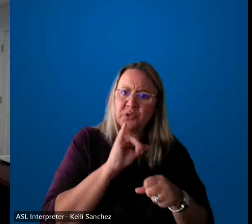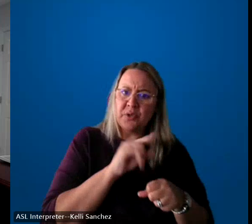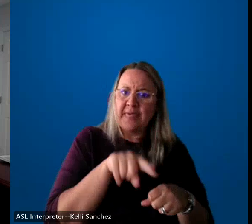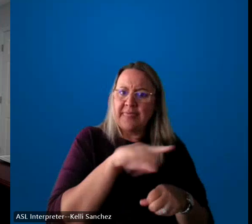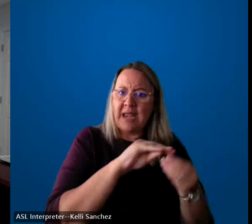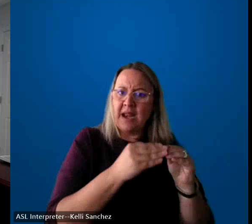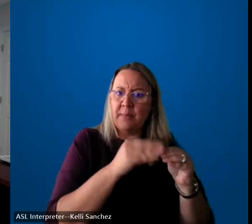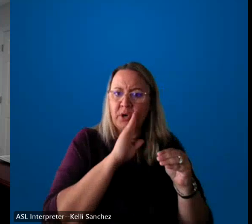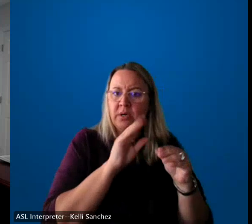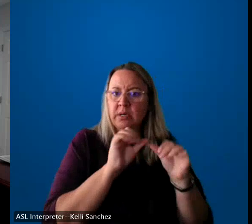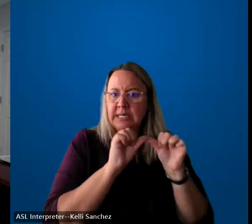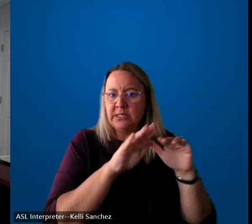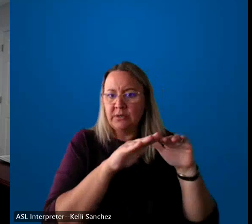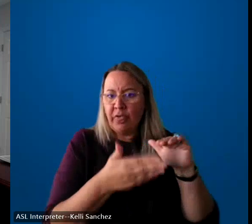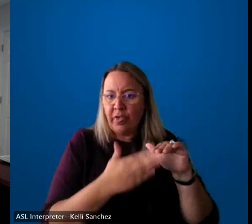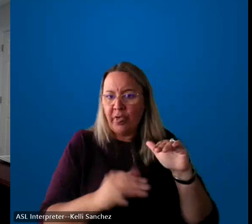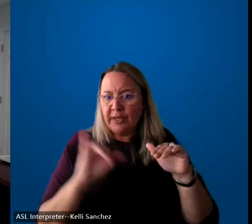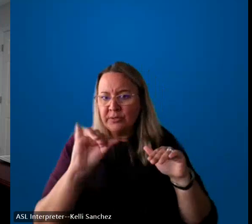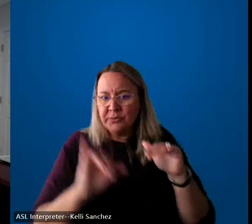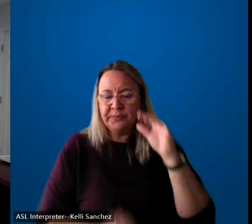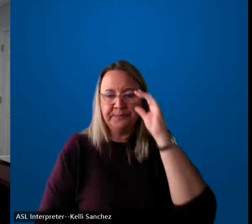goes down in those communities also?